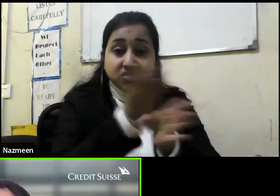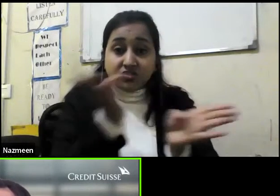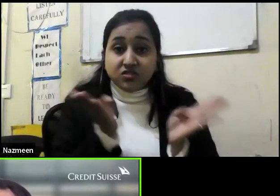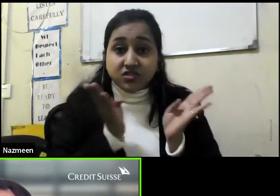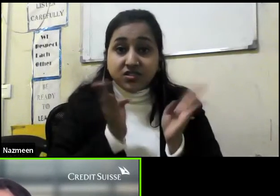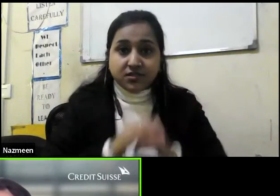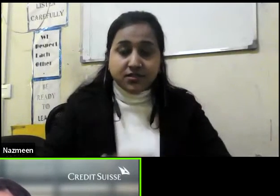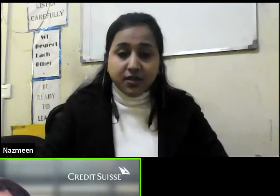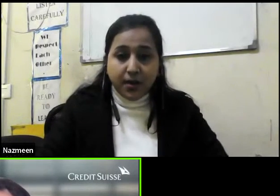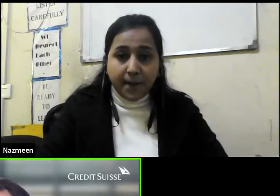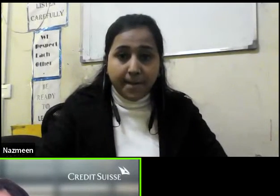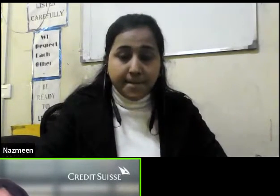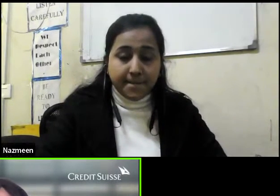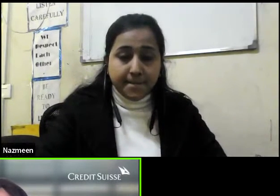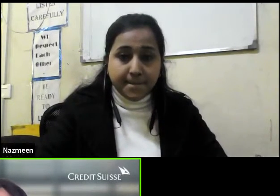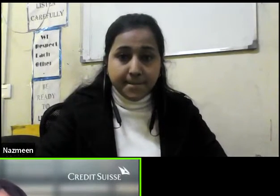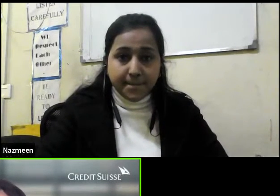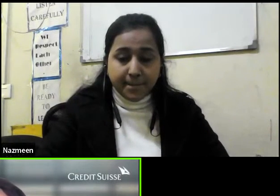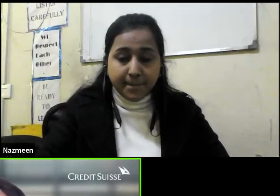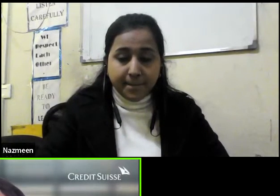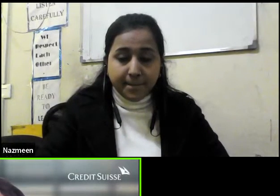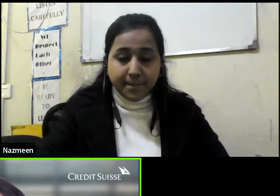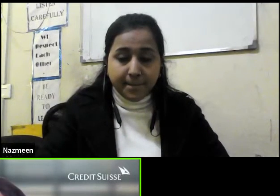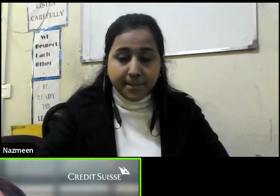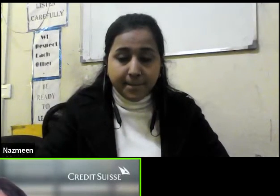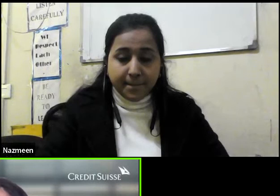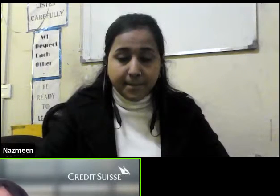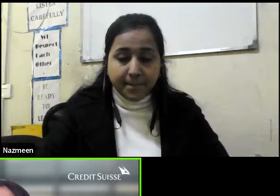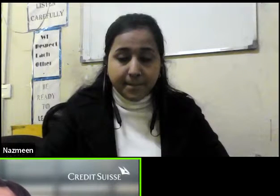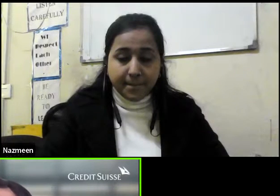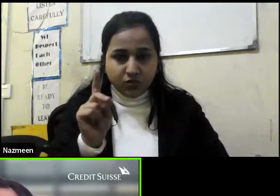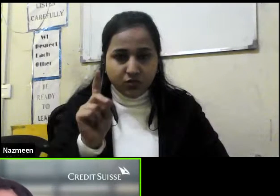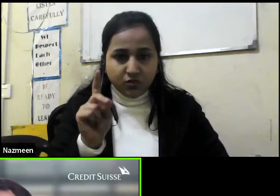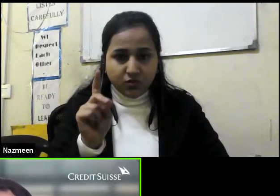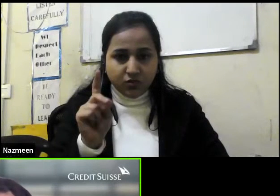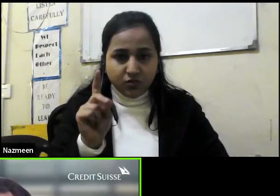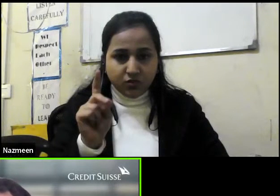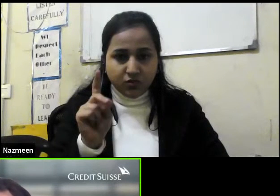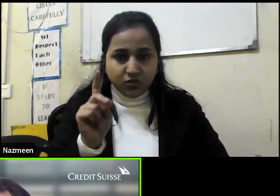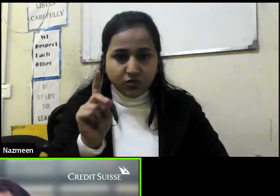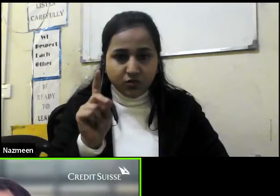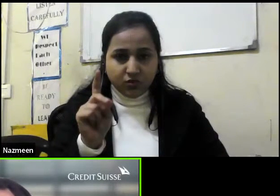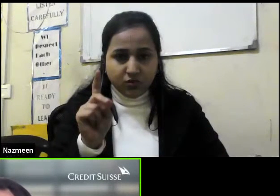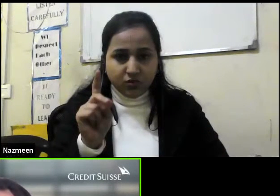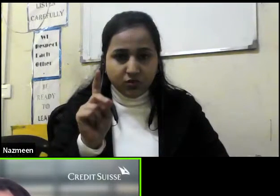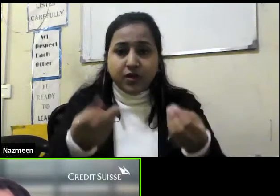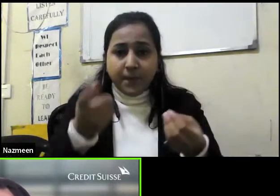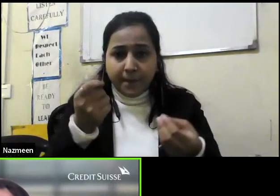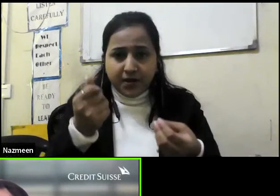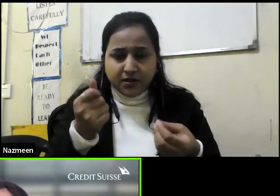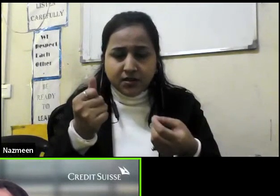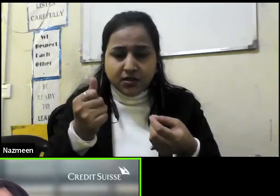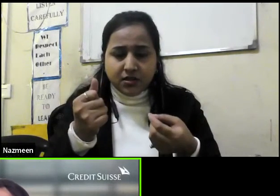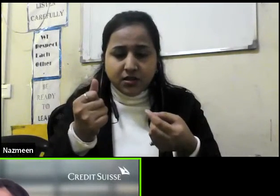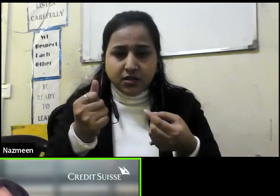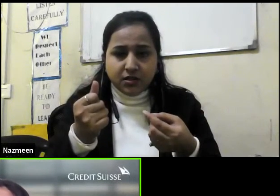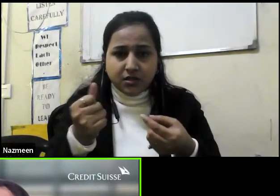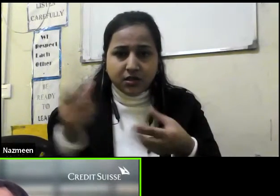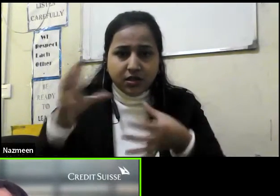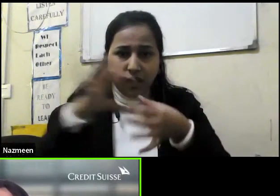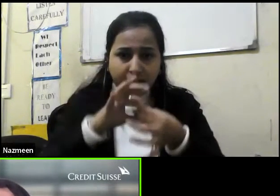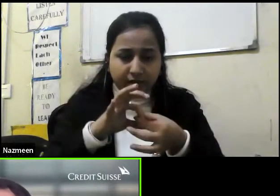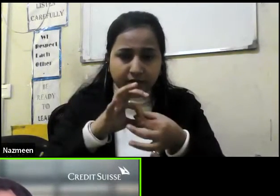think financial education is another focus area for us, and we provide financial literacy programs